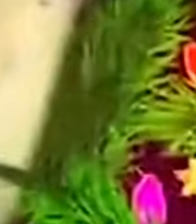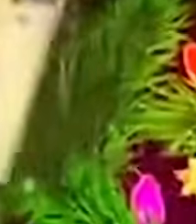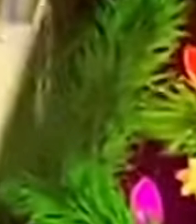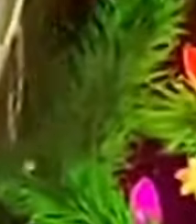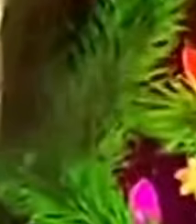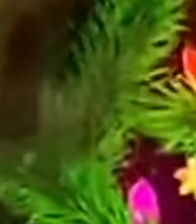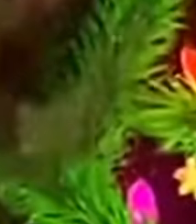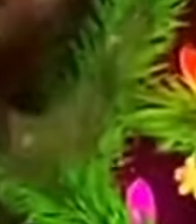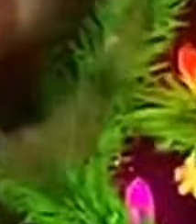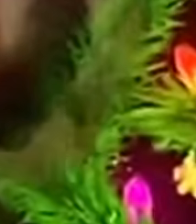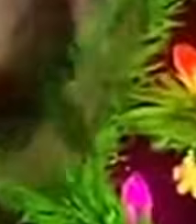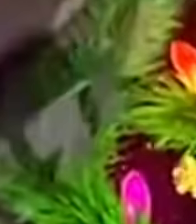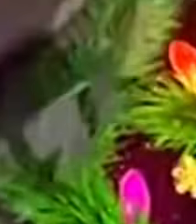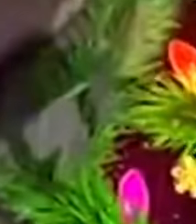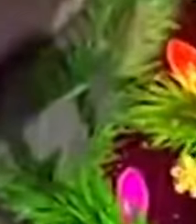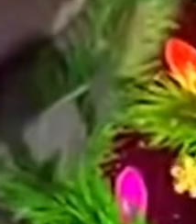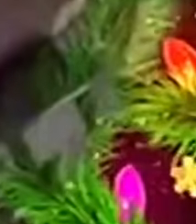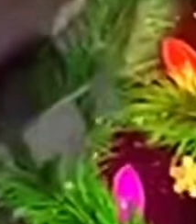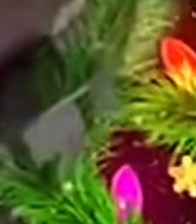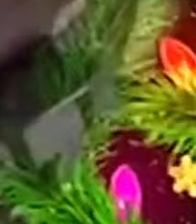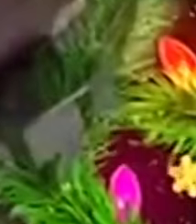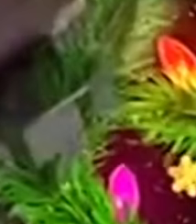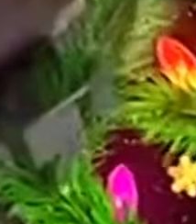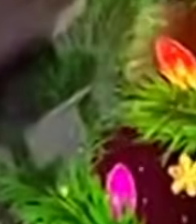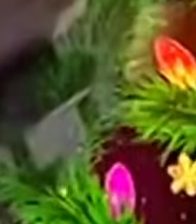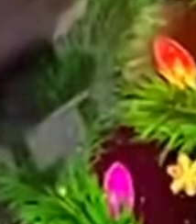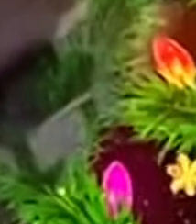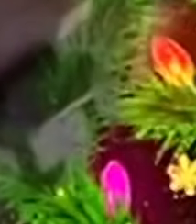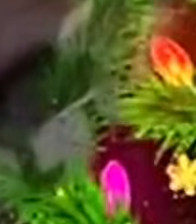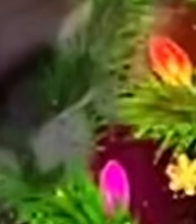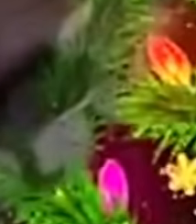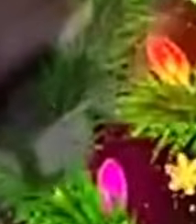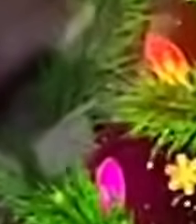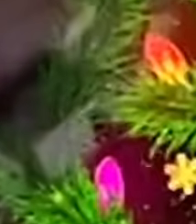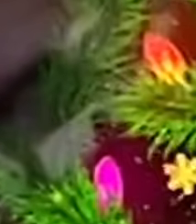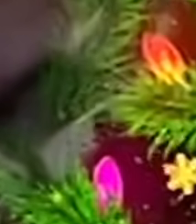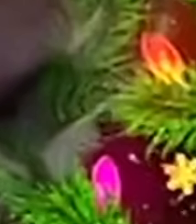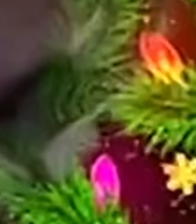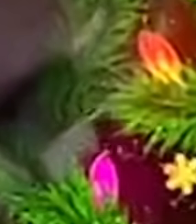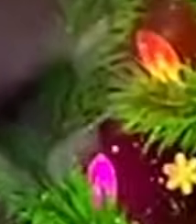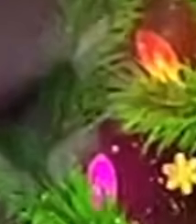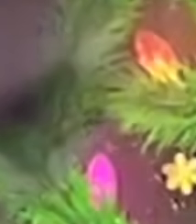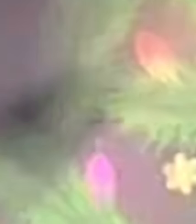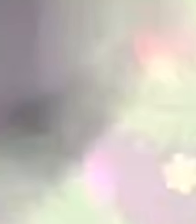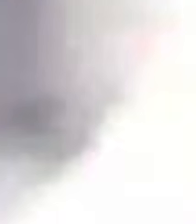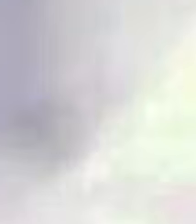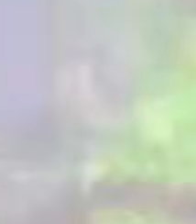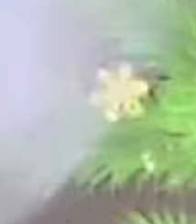Christmas, Happy New Year, Happy Christmas.